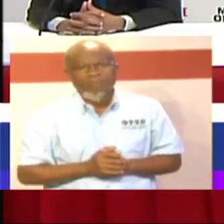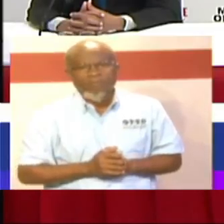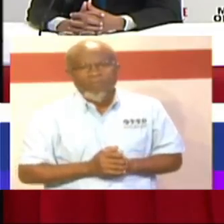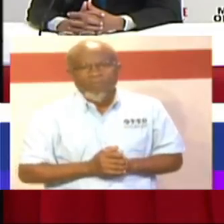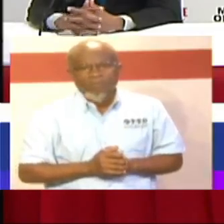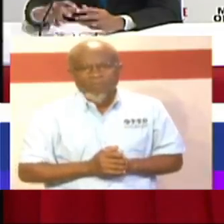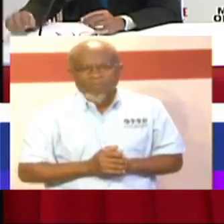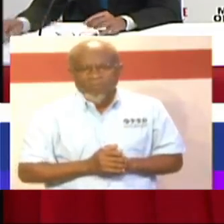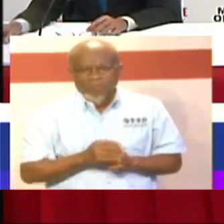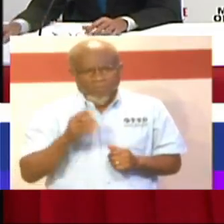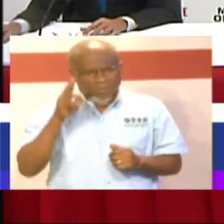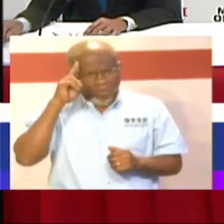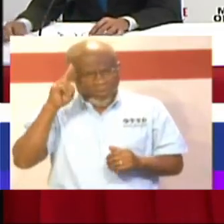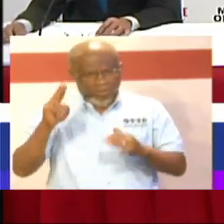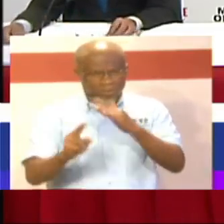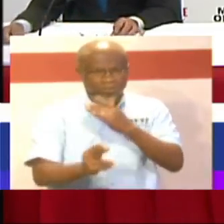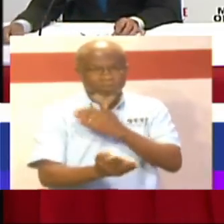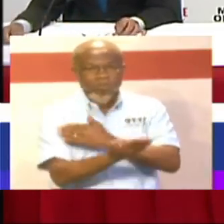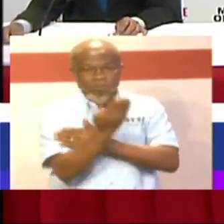Hi, good morning.